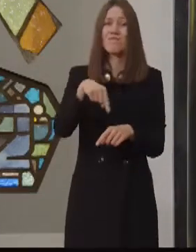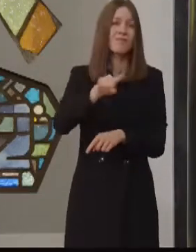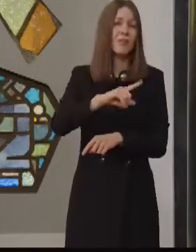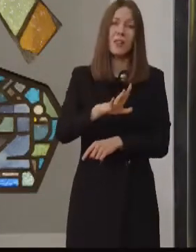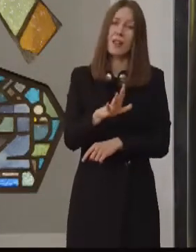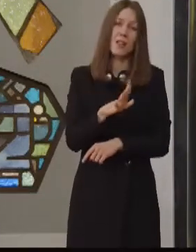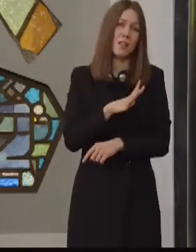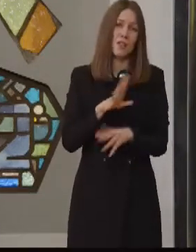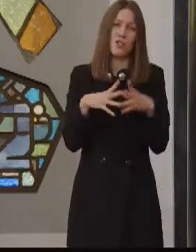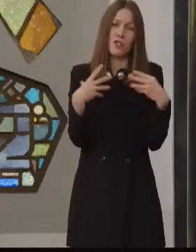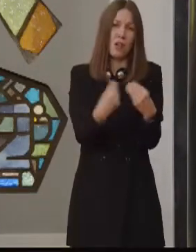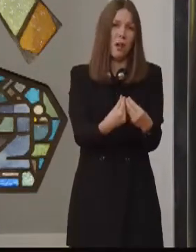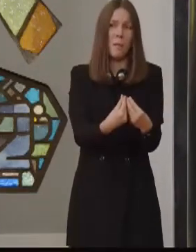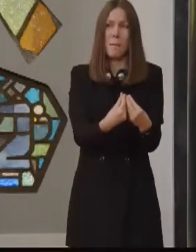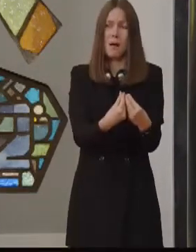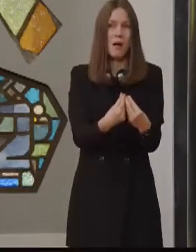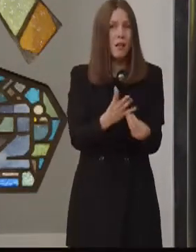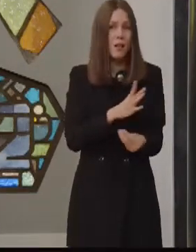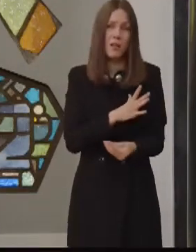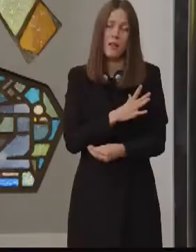politicians, to their representatives.